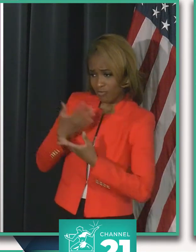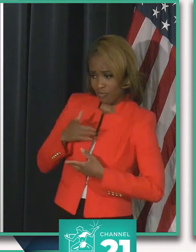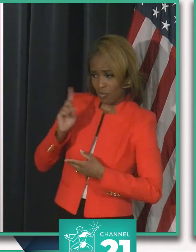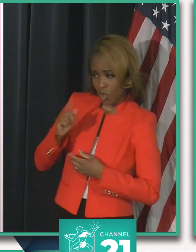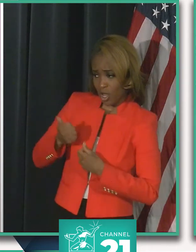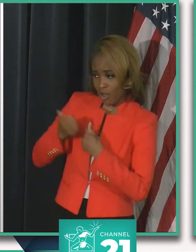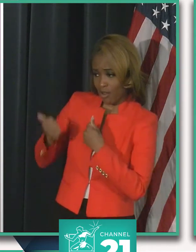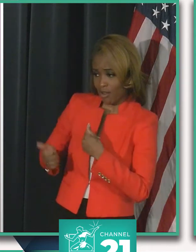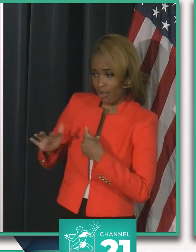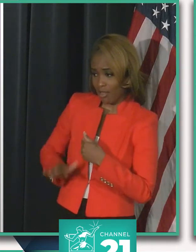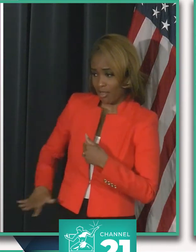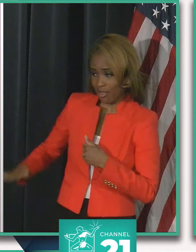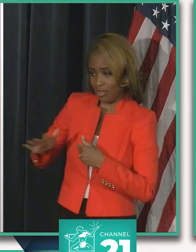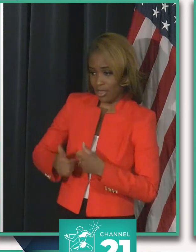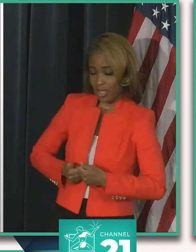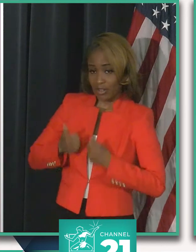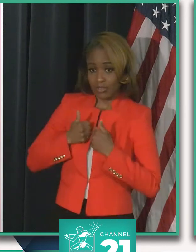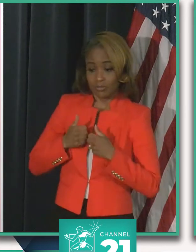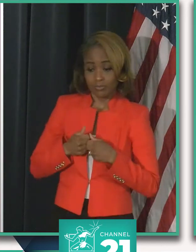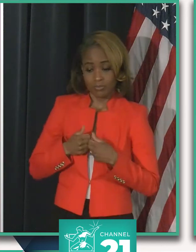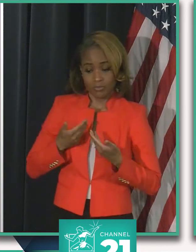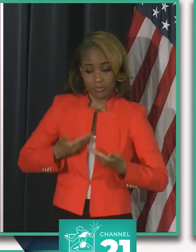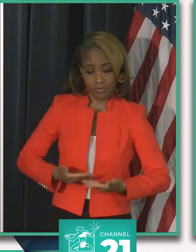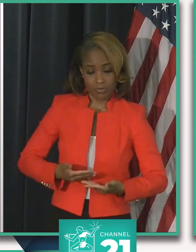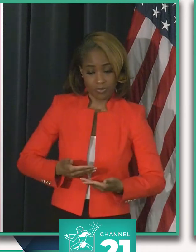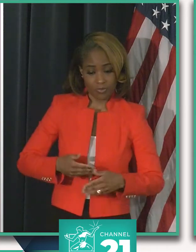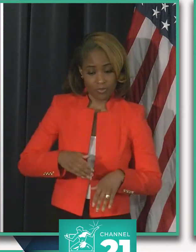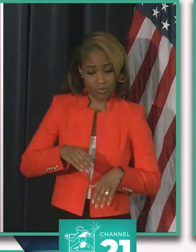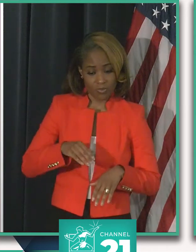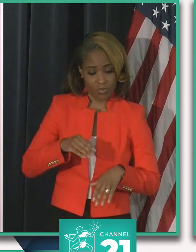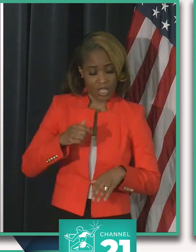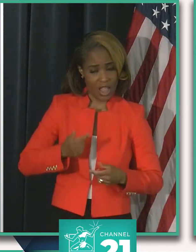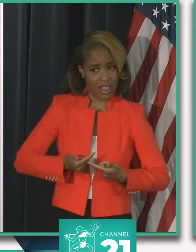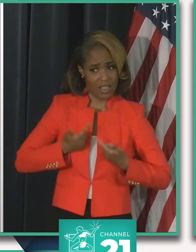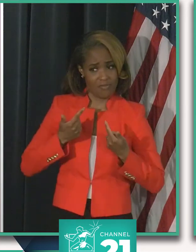live. Yeah, this is Ms. George. I live in